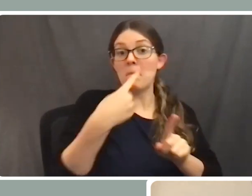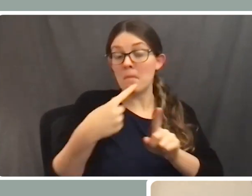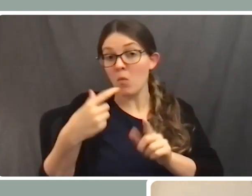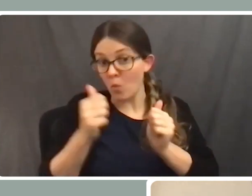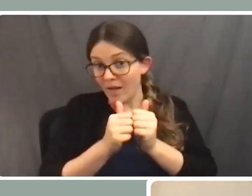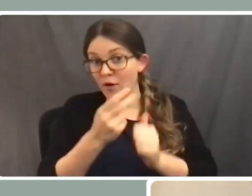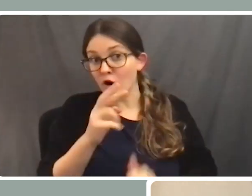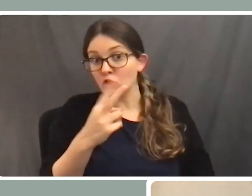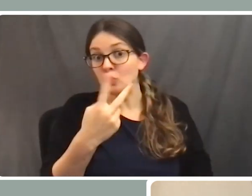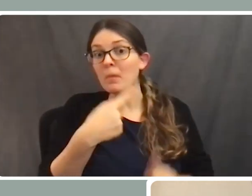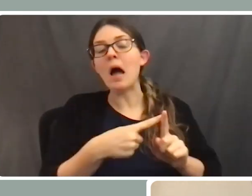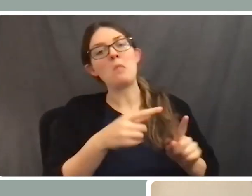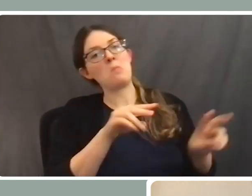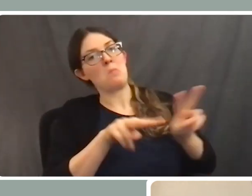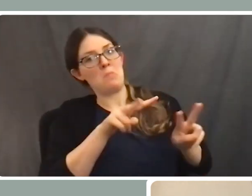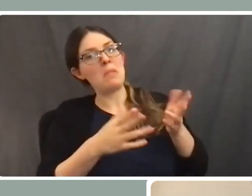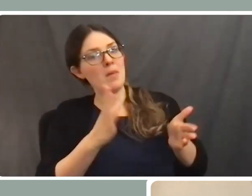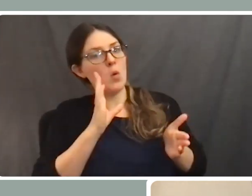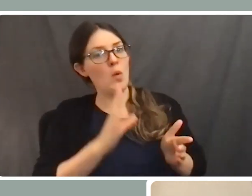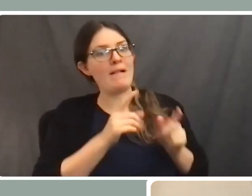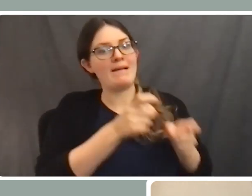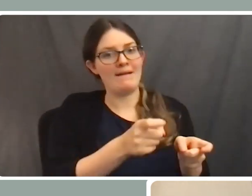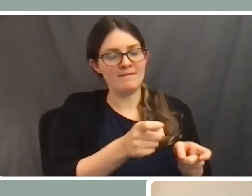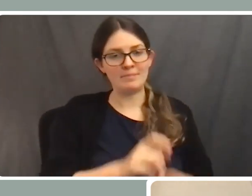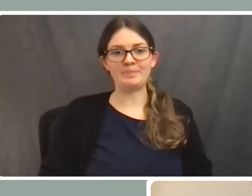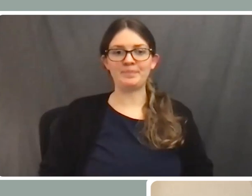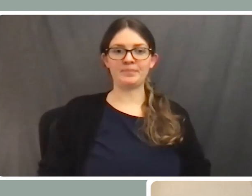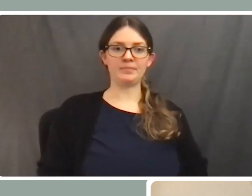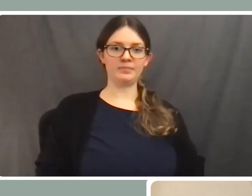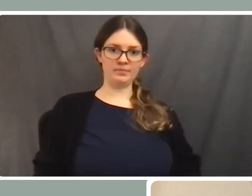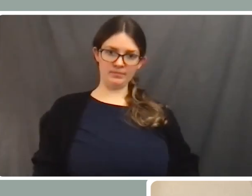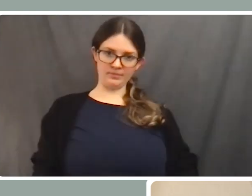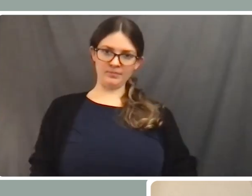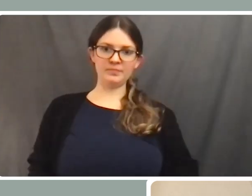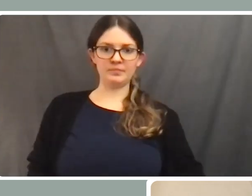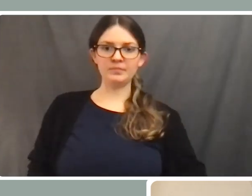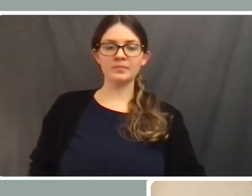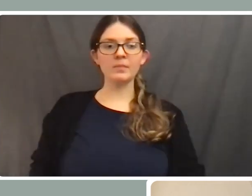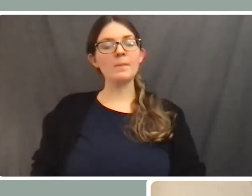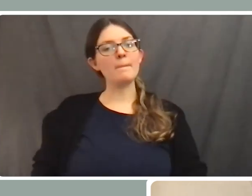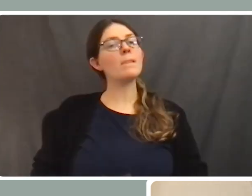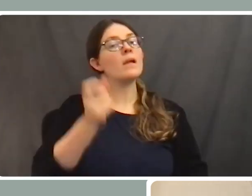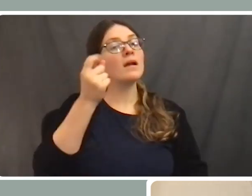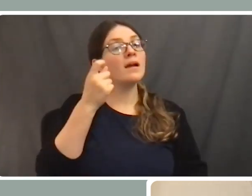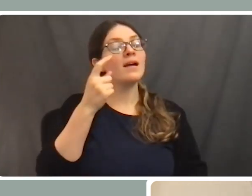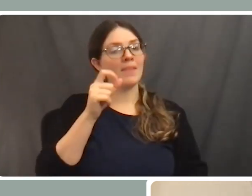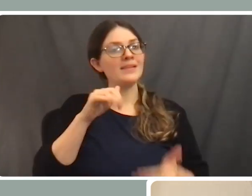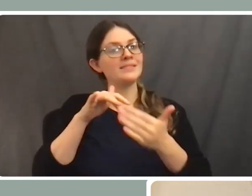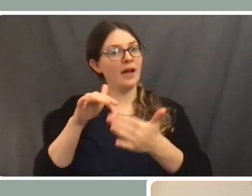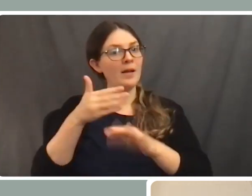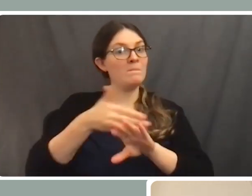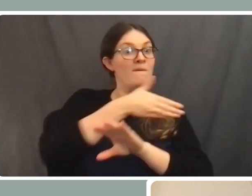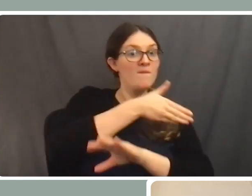thing. The second thing, which I already highlighted, is that it was actually studied before Perjeta was the